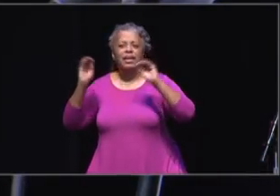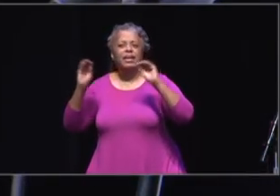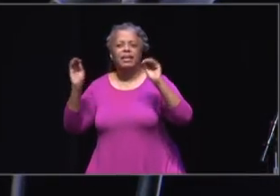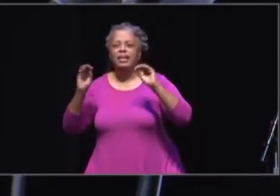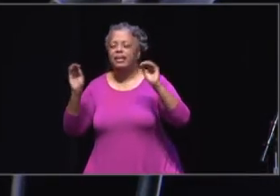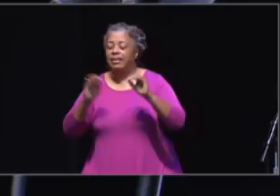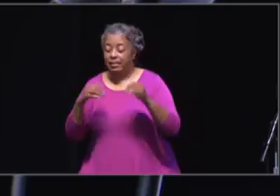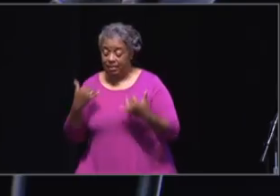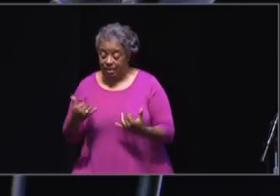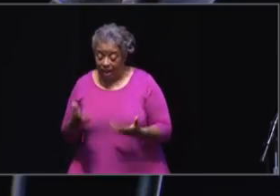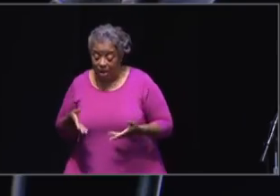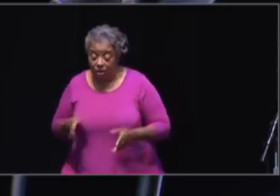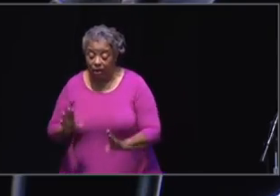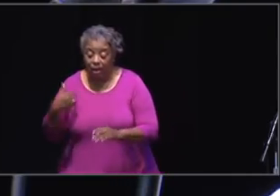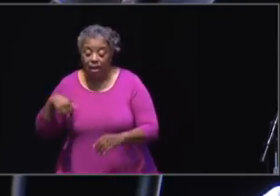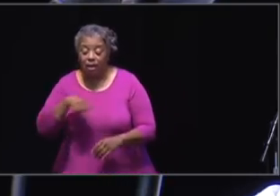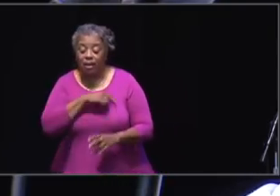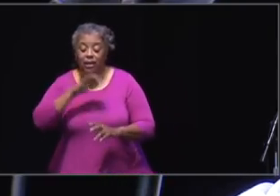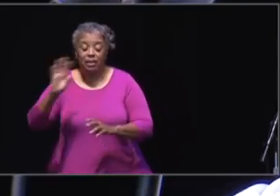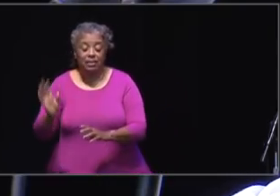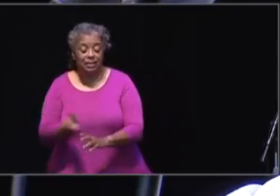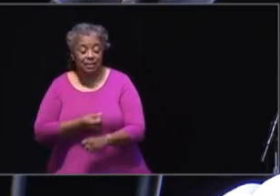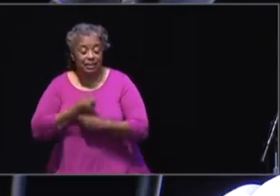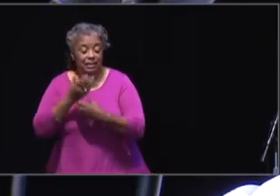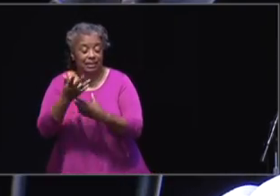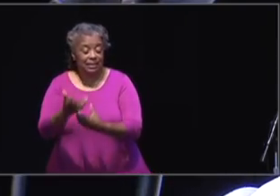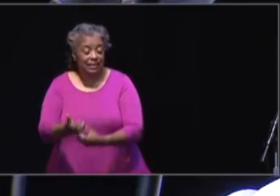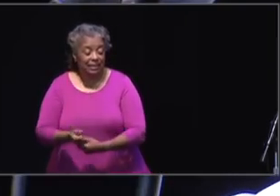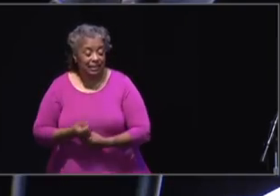afraid. Now let us